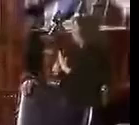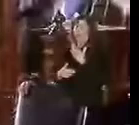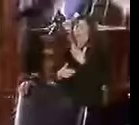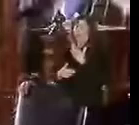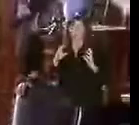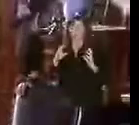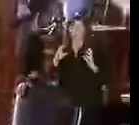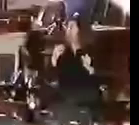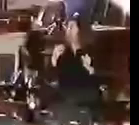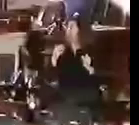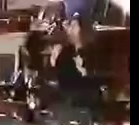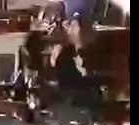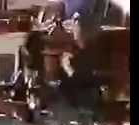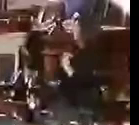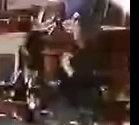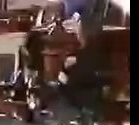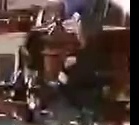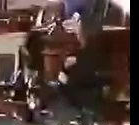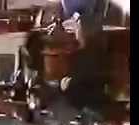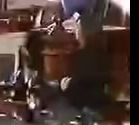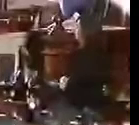Thank you, Mr. President. Thank you, members of the Senate.